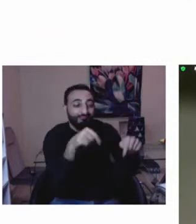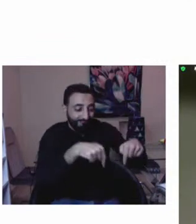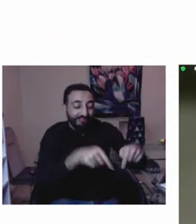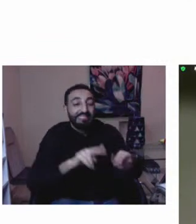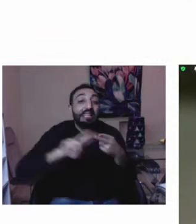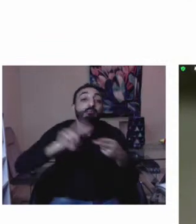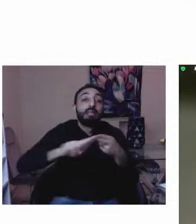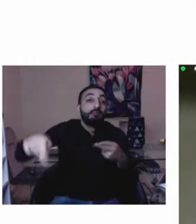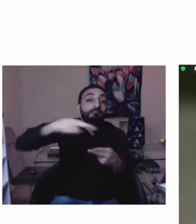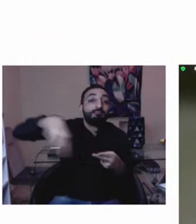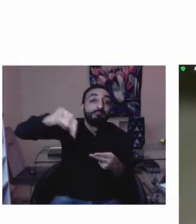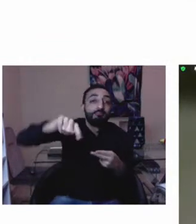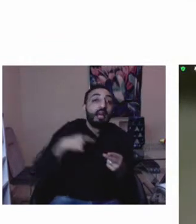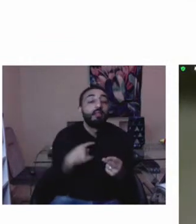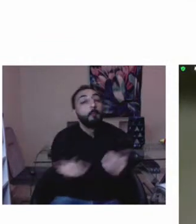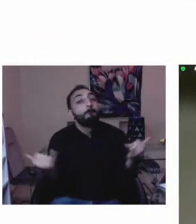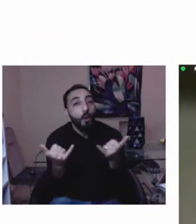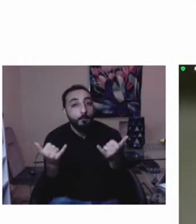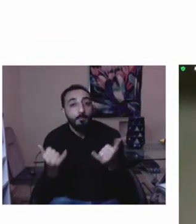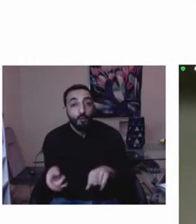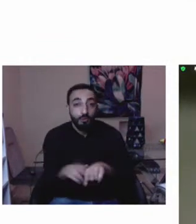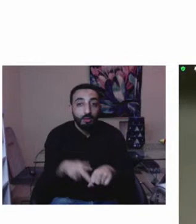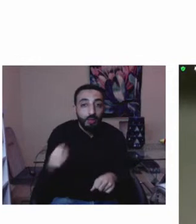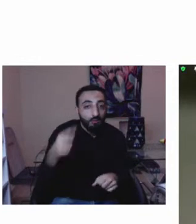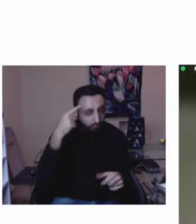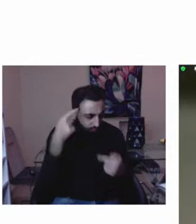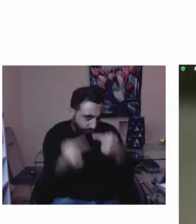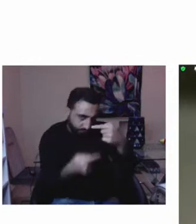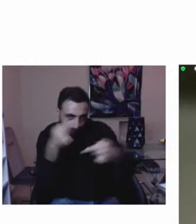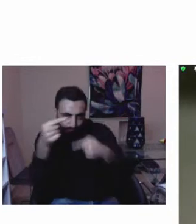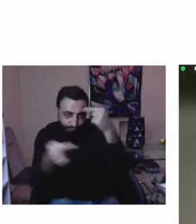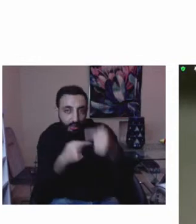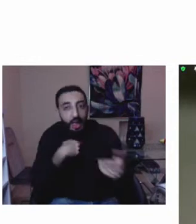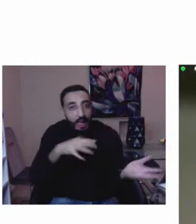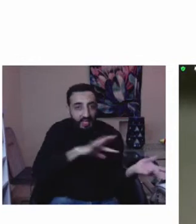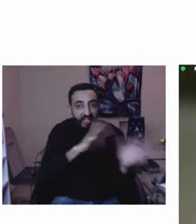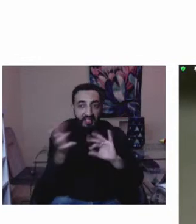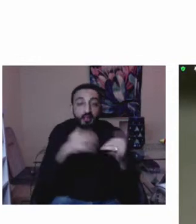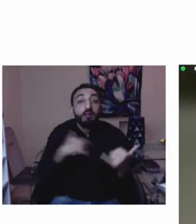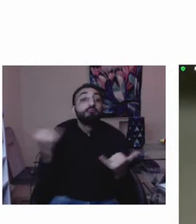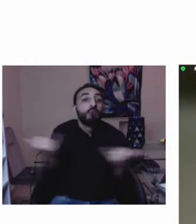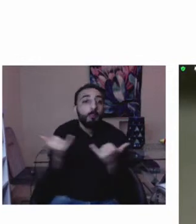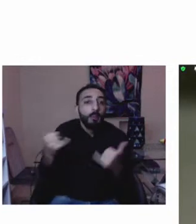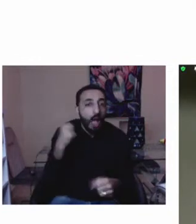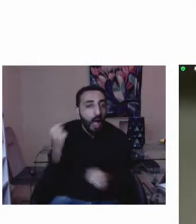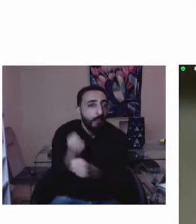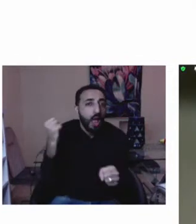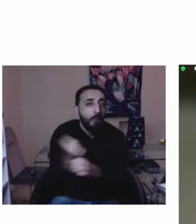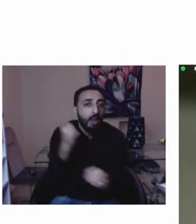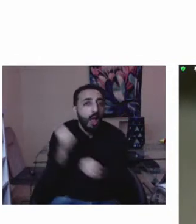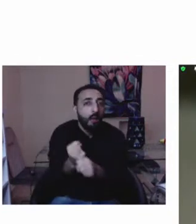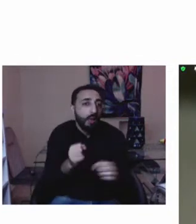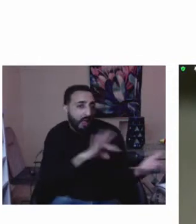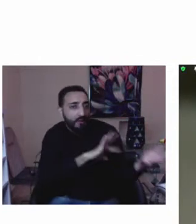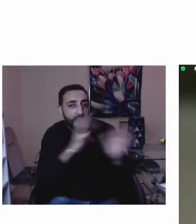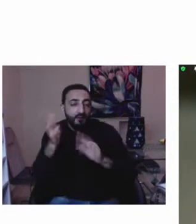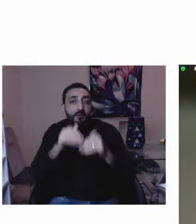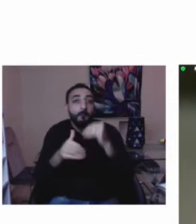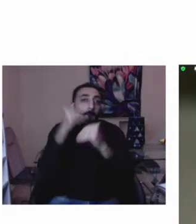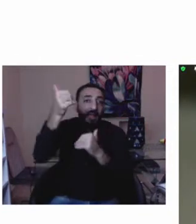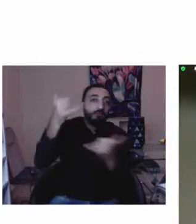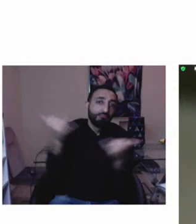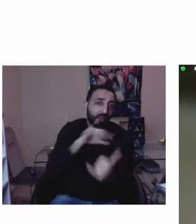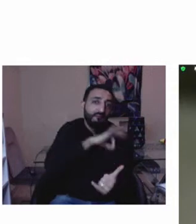setup is so that priorities and programming indeed are youth-led. Sweden supports organizations